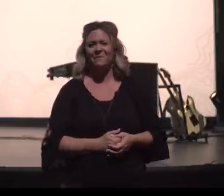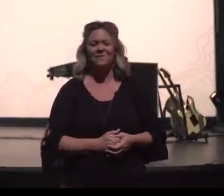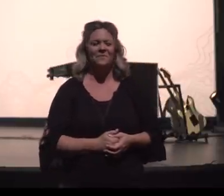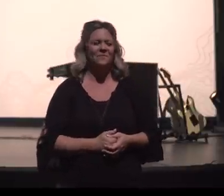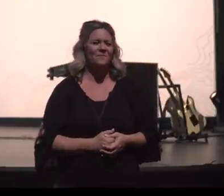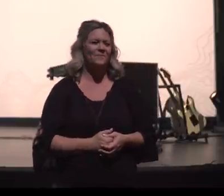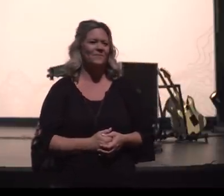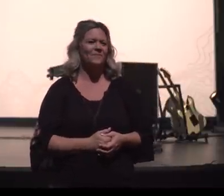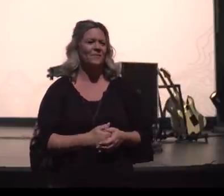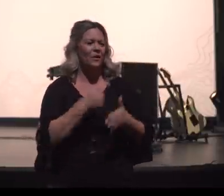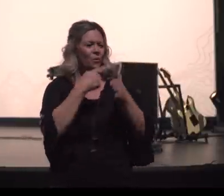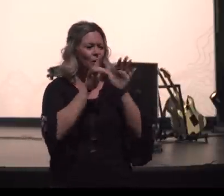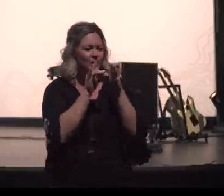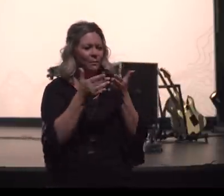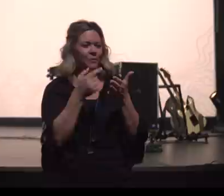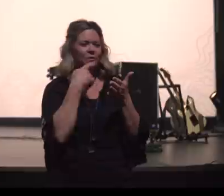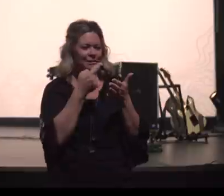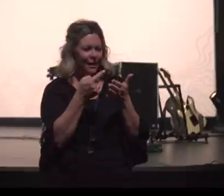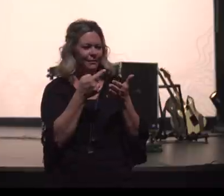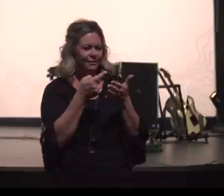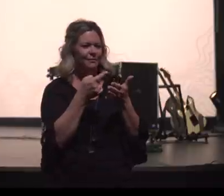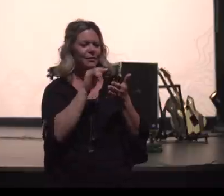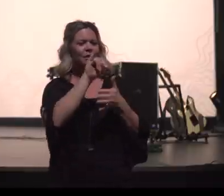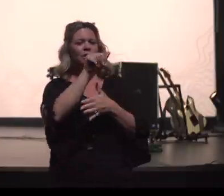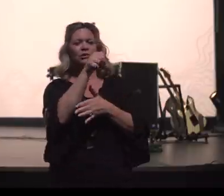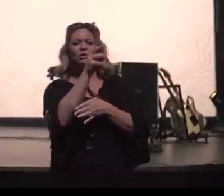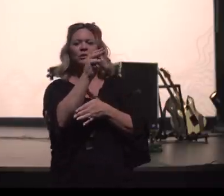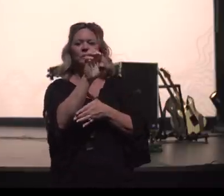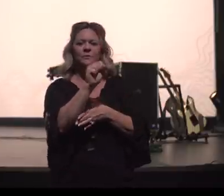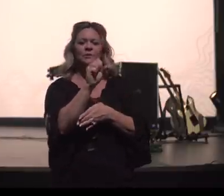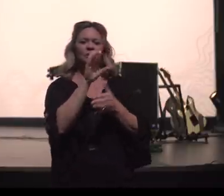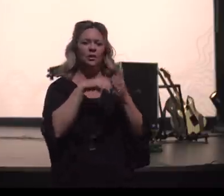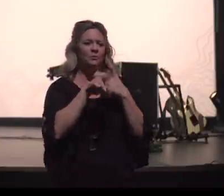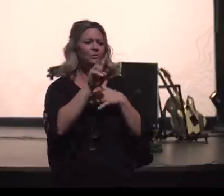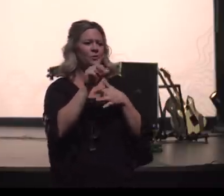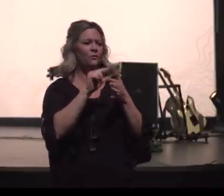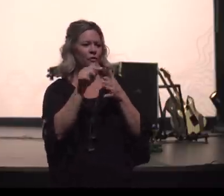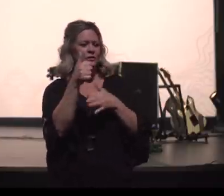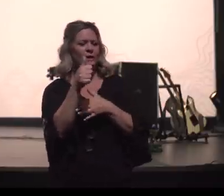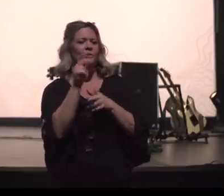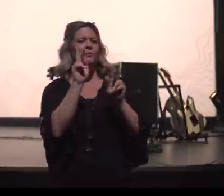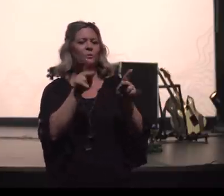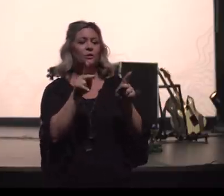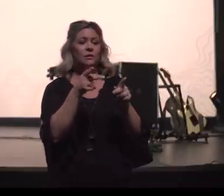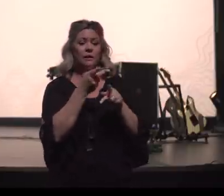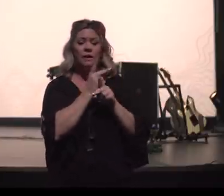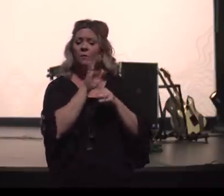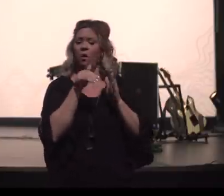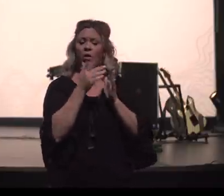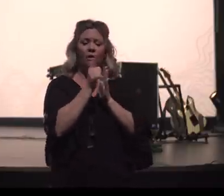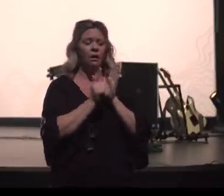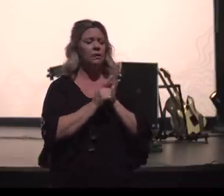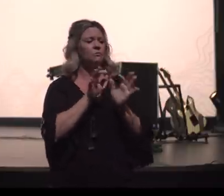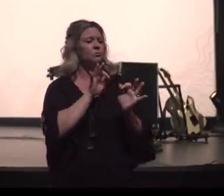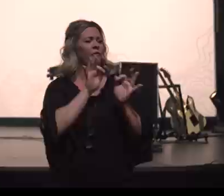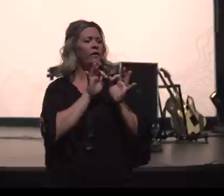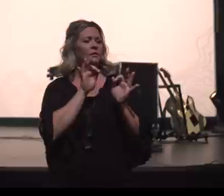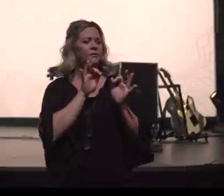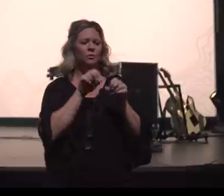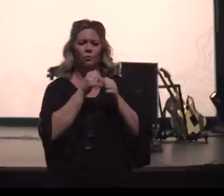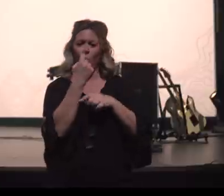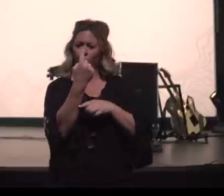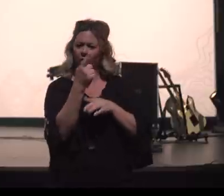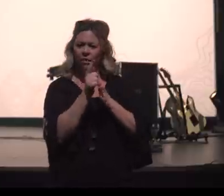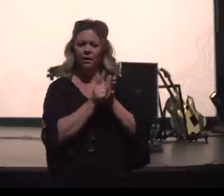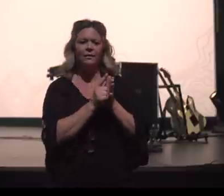Listen to what the Bible says. Just let this sink in. James chapter 2, verse 10. For the person who keeps all the laws, you are perfect except for one. You just broke